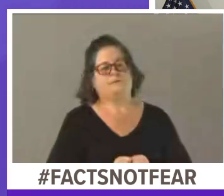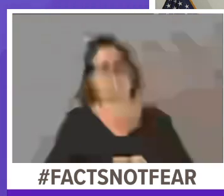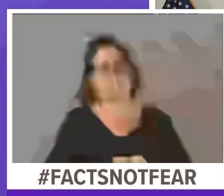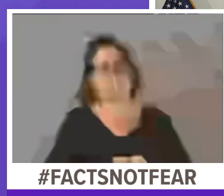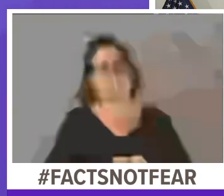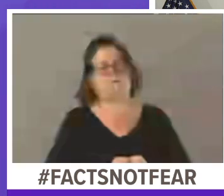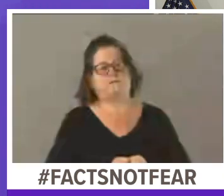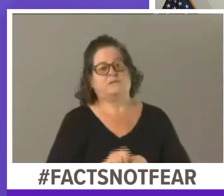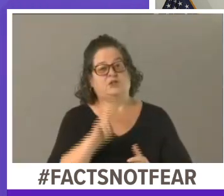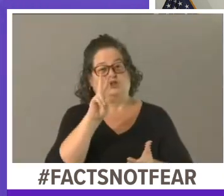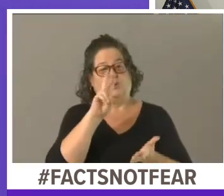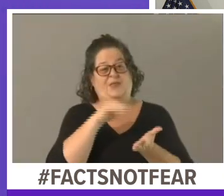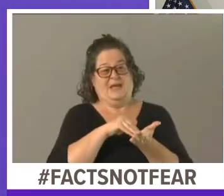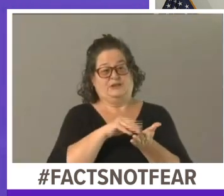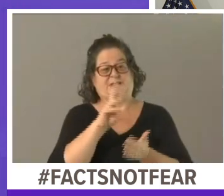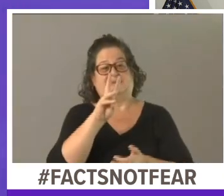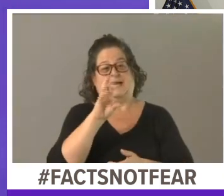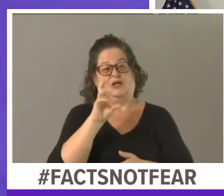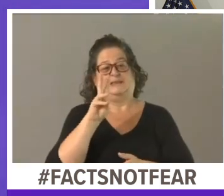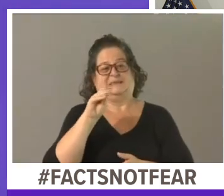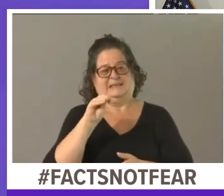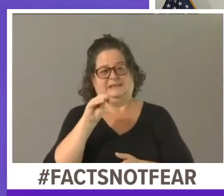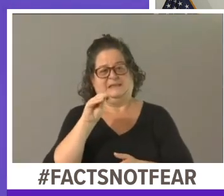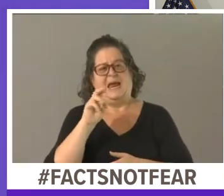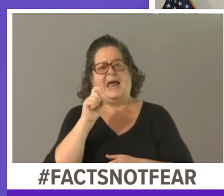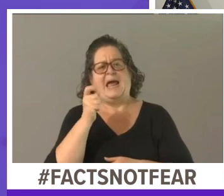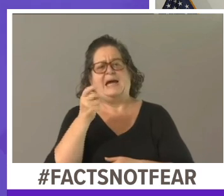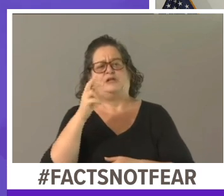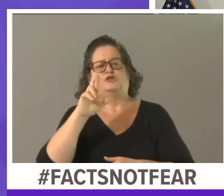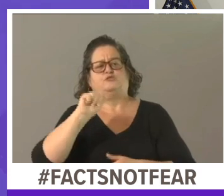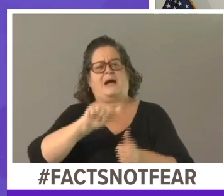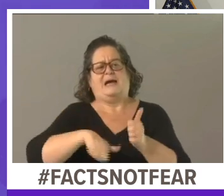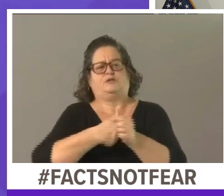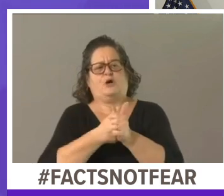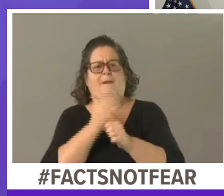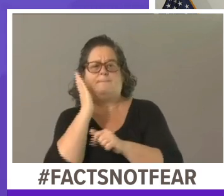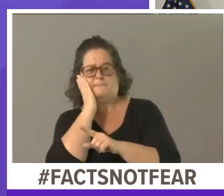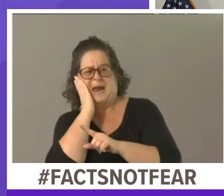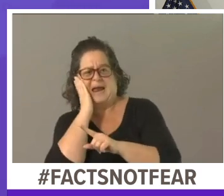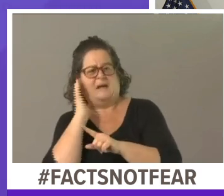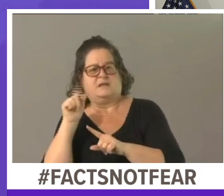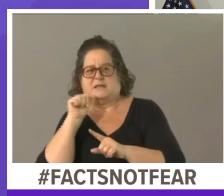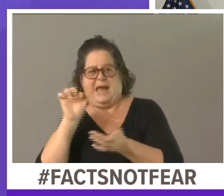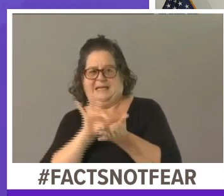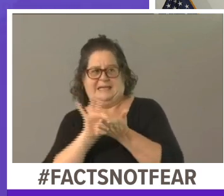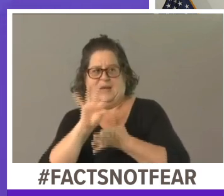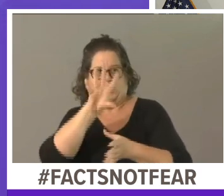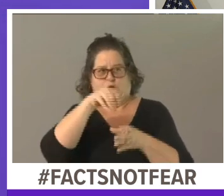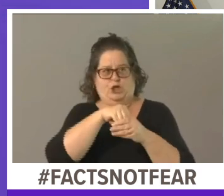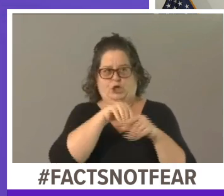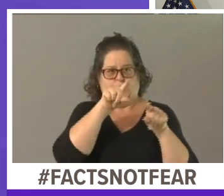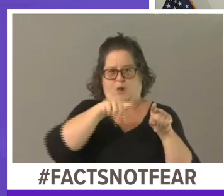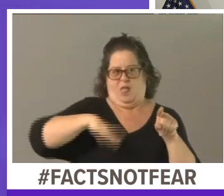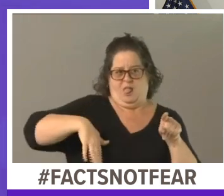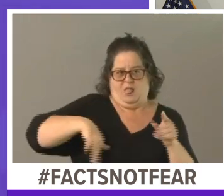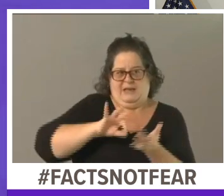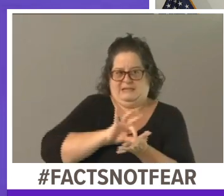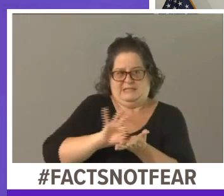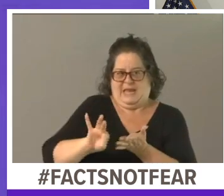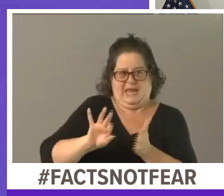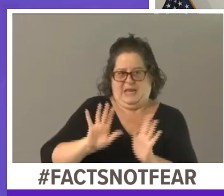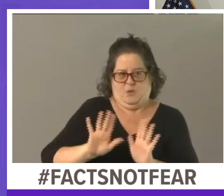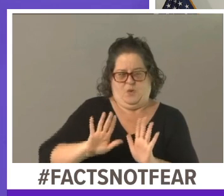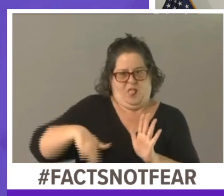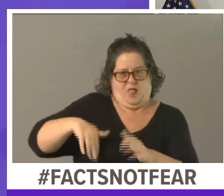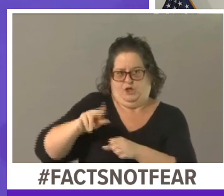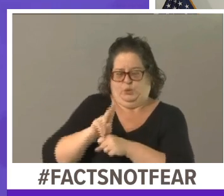2,660 additional surge beds, which we have not had to use up until this point. This is the intensive